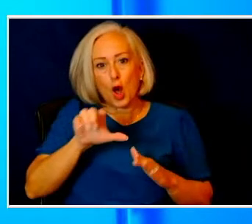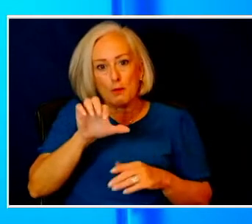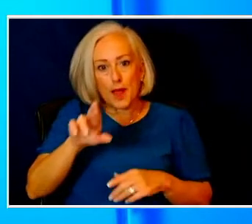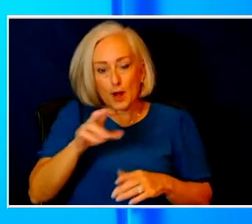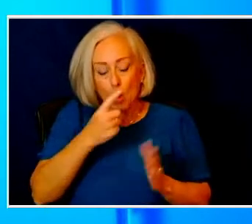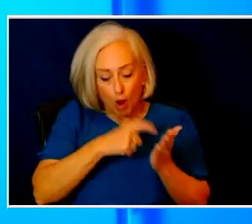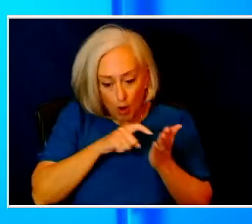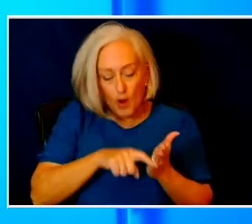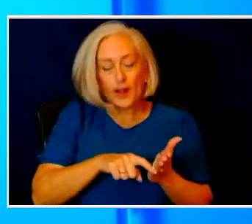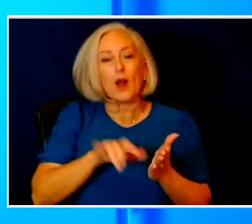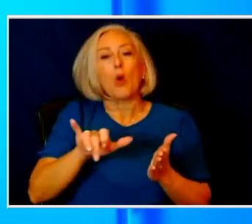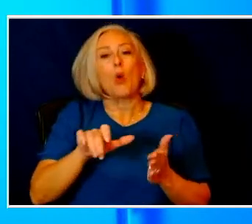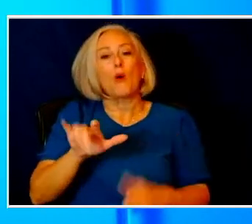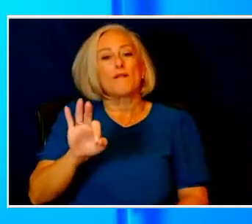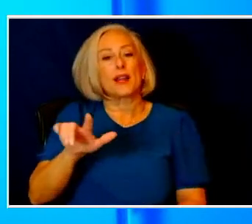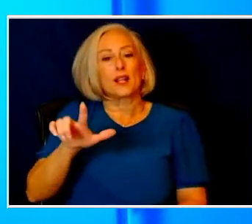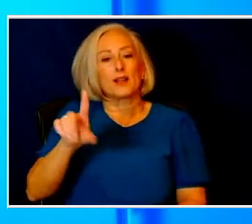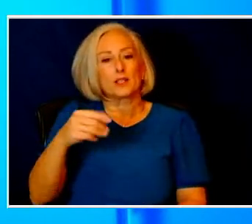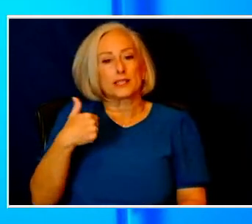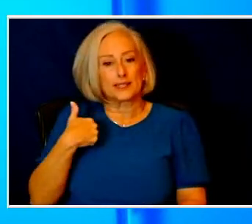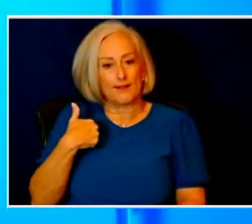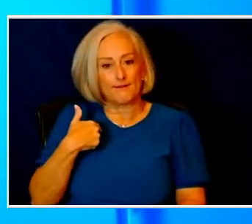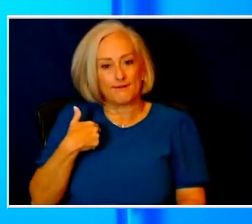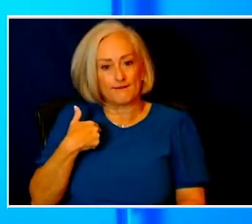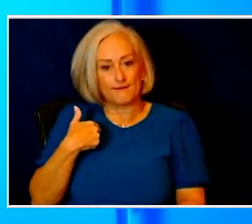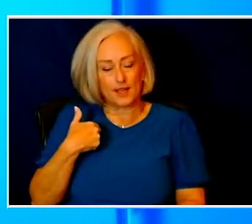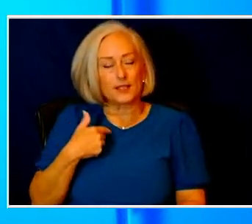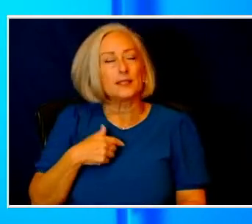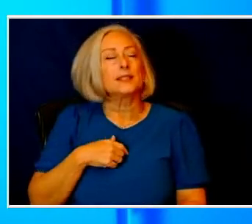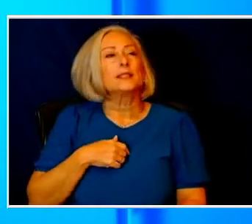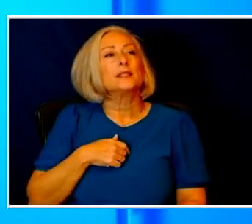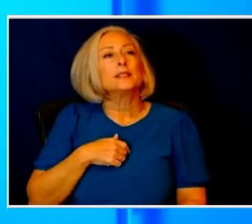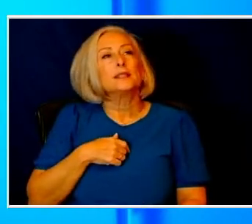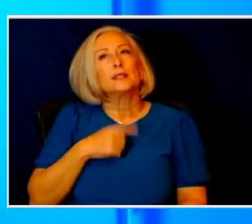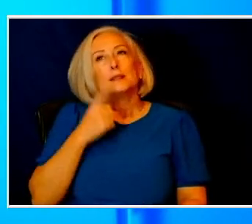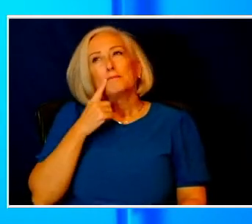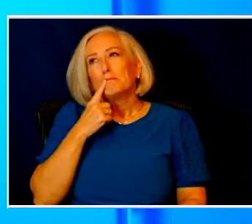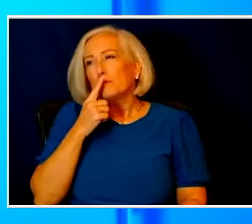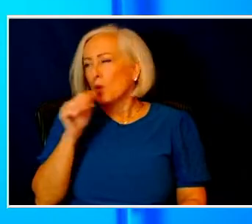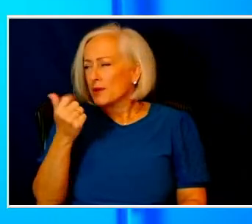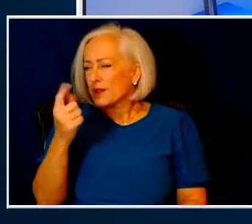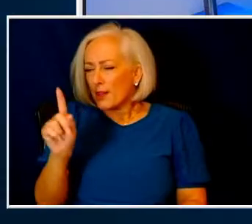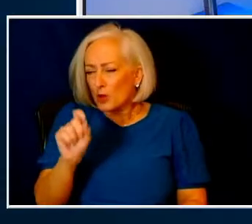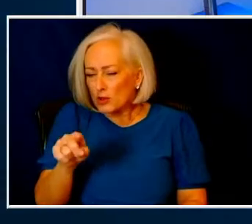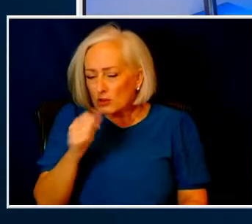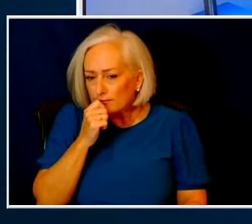So those are some of those. And then let's see, what was the other question?